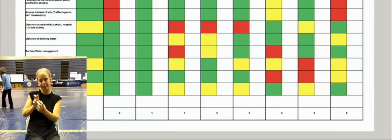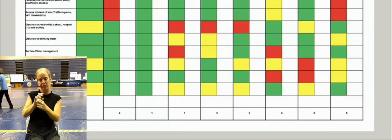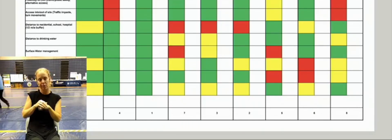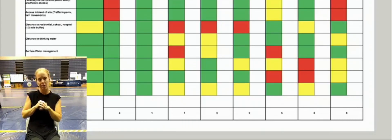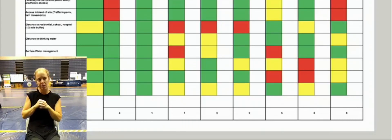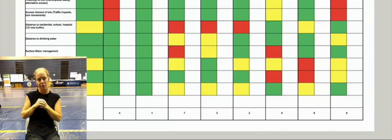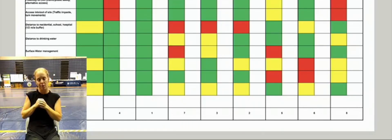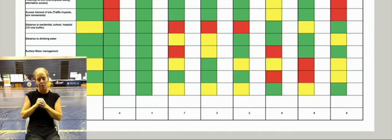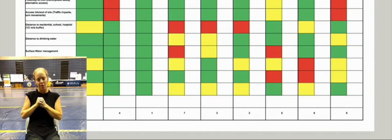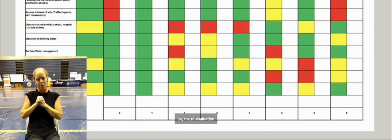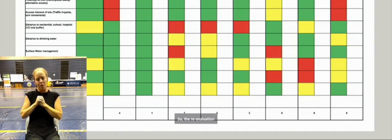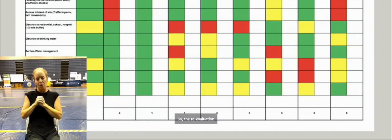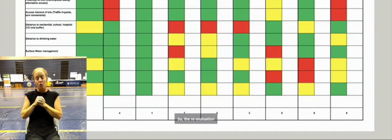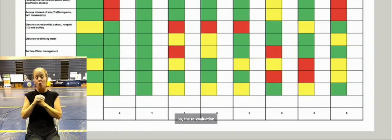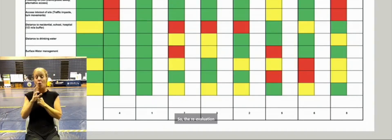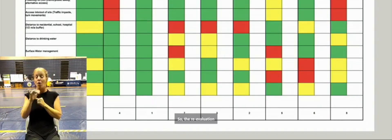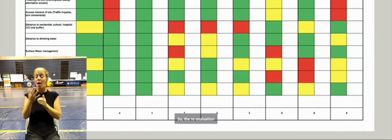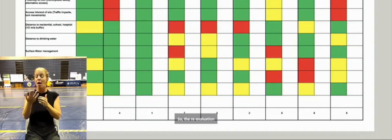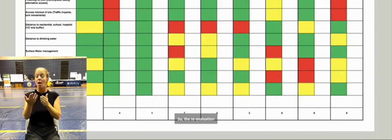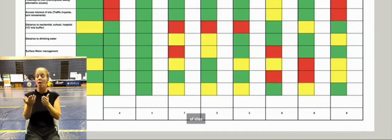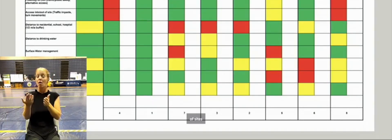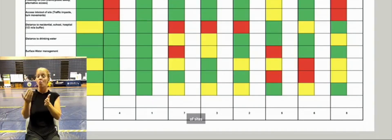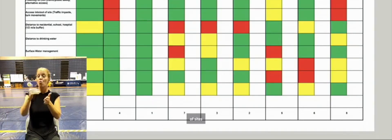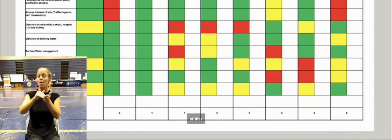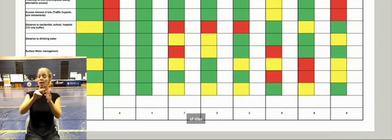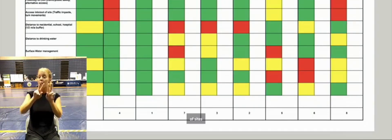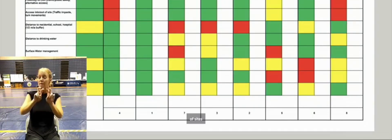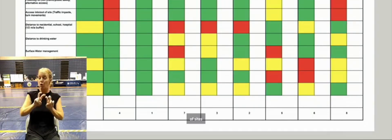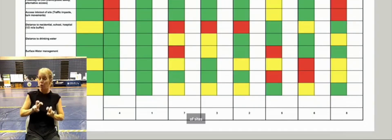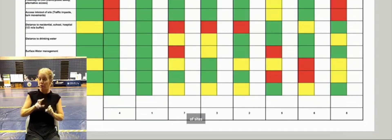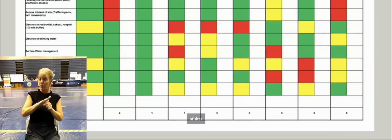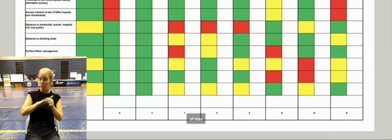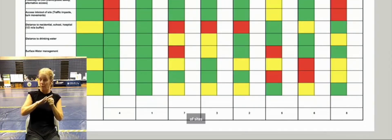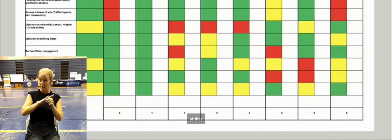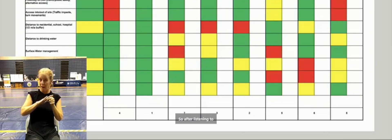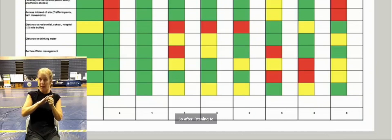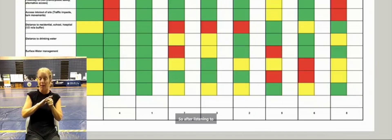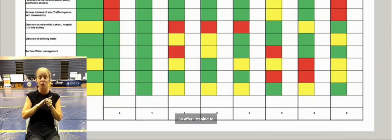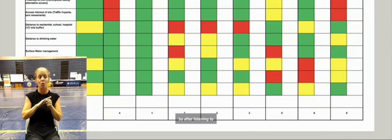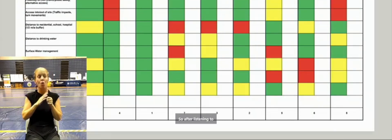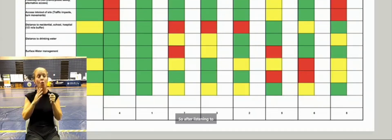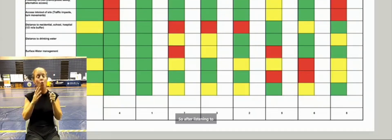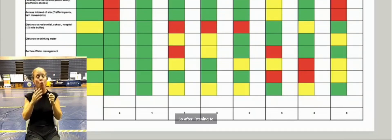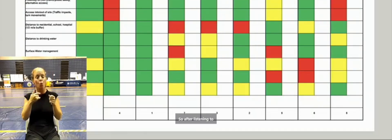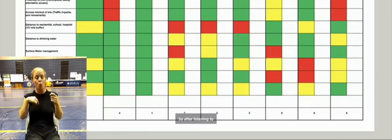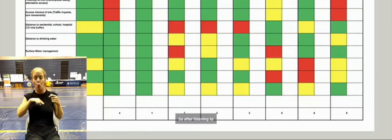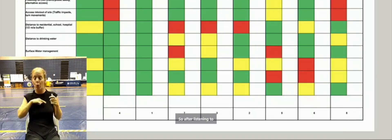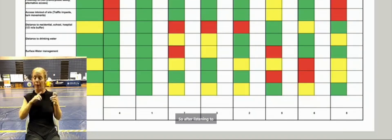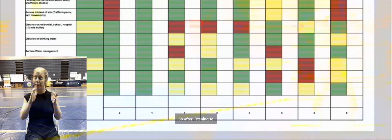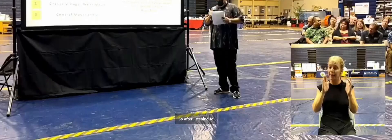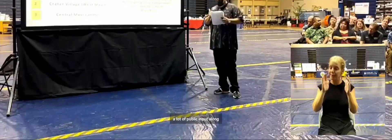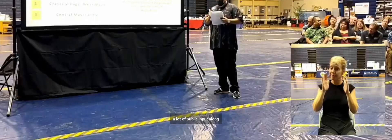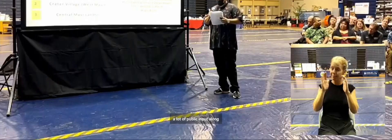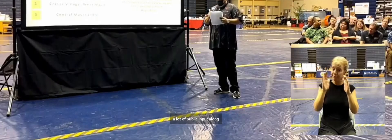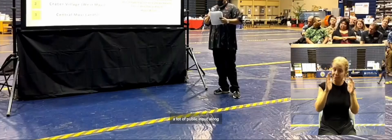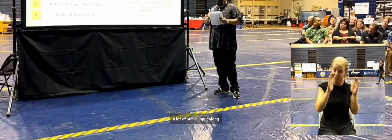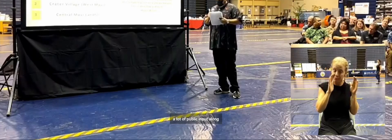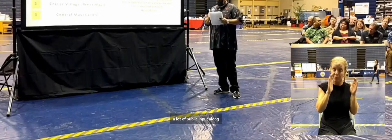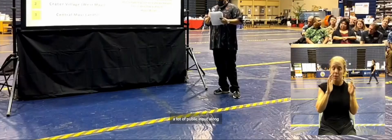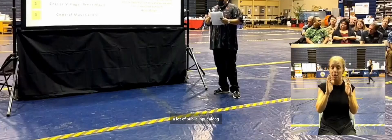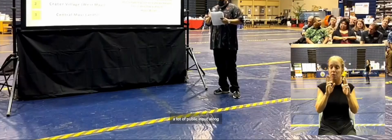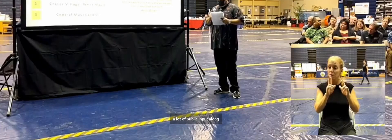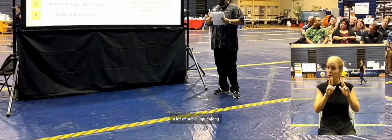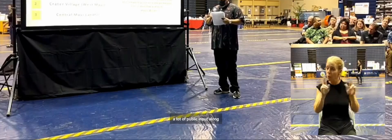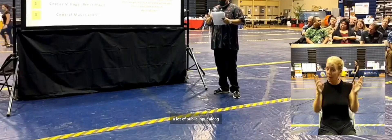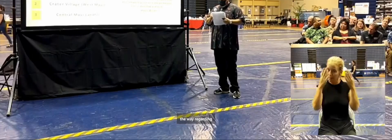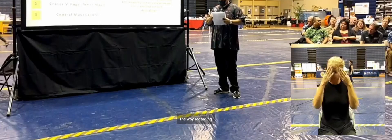So the re-evaluation of sites. So after listening to a lot of public input along the